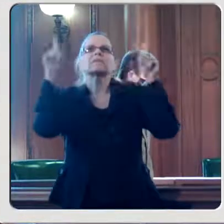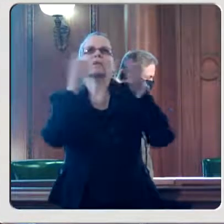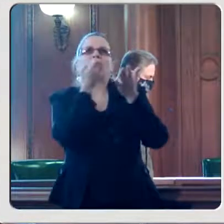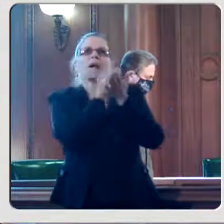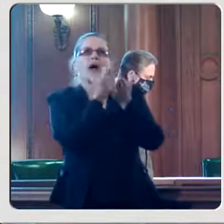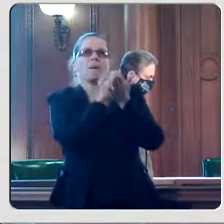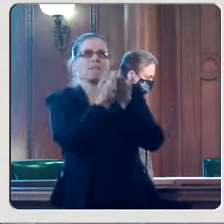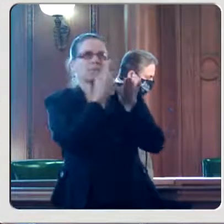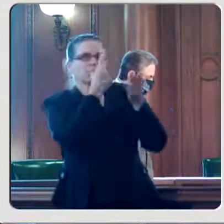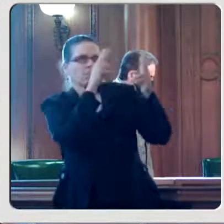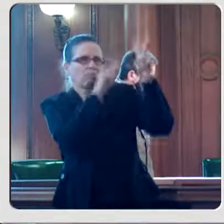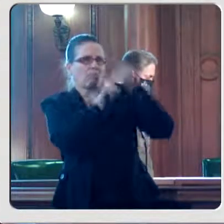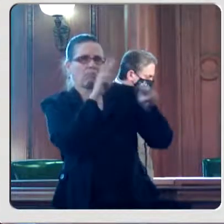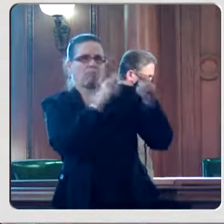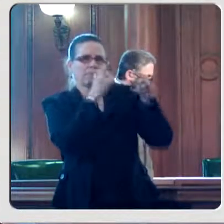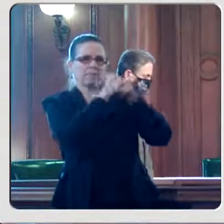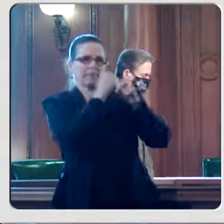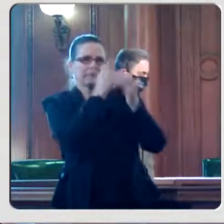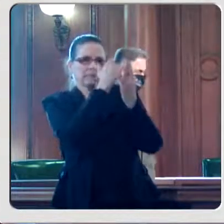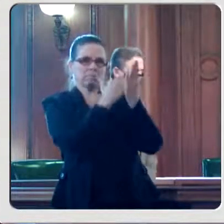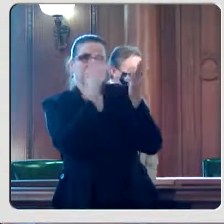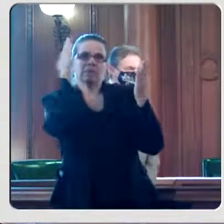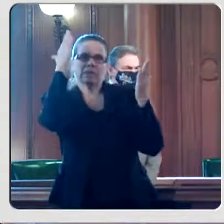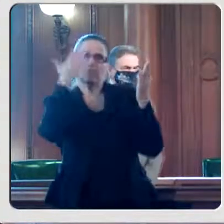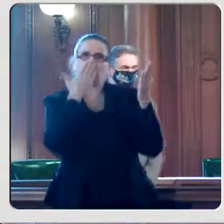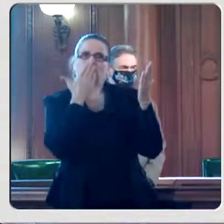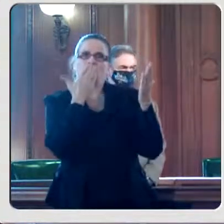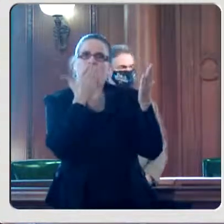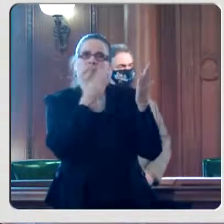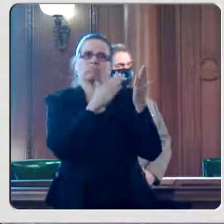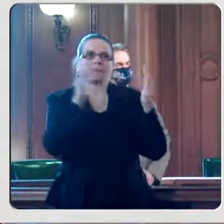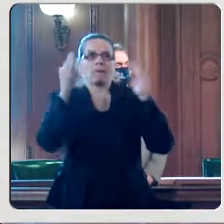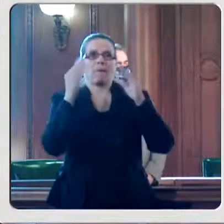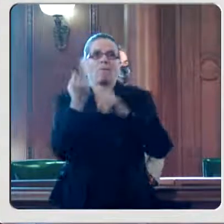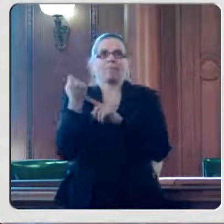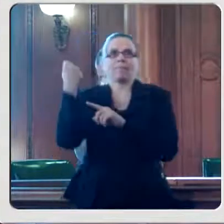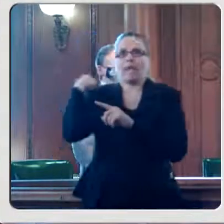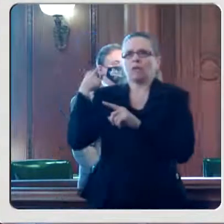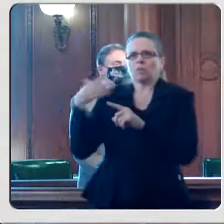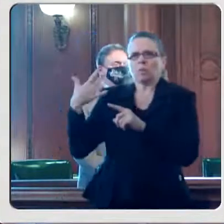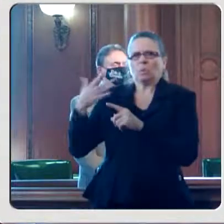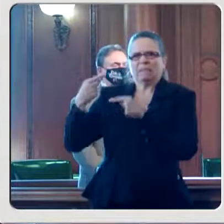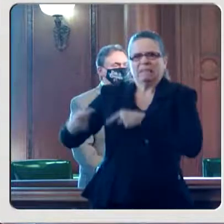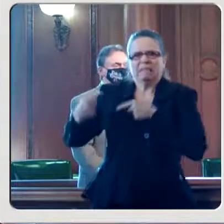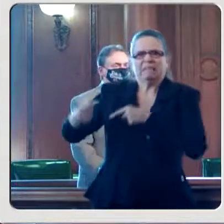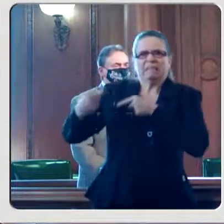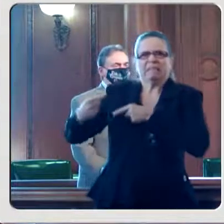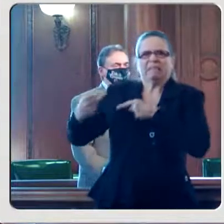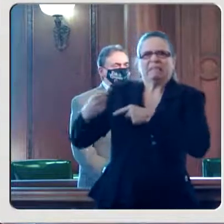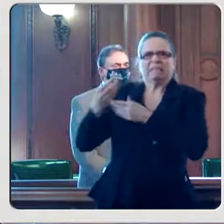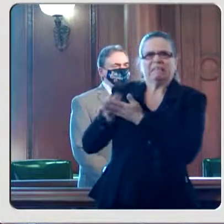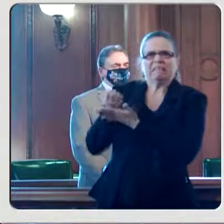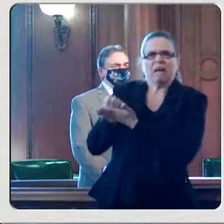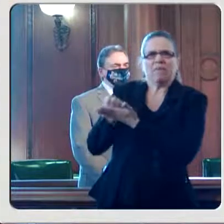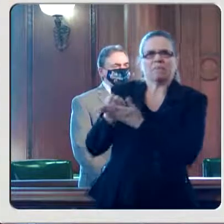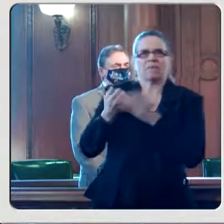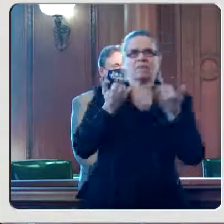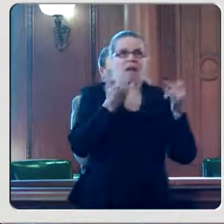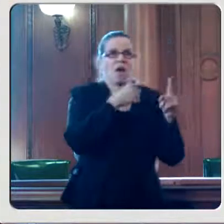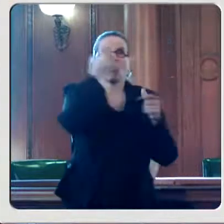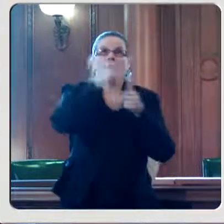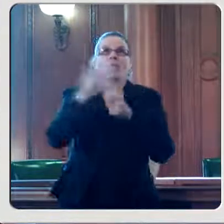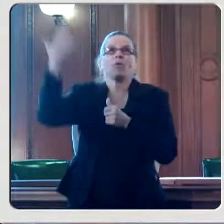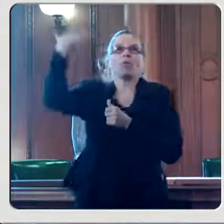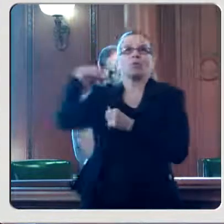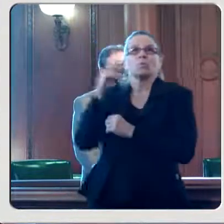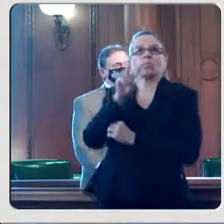are higher than they had been pre-pandemic. Unlike what we saw in the Great Recession, the price of homes has not plummeted. The